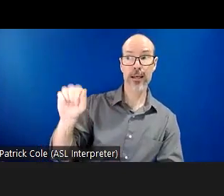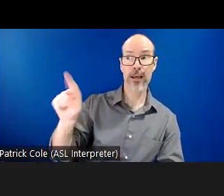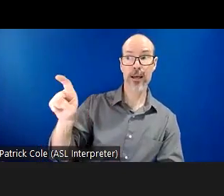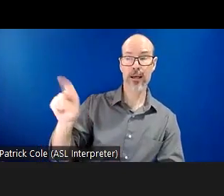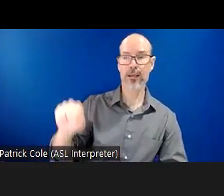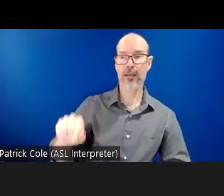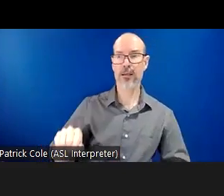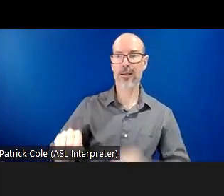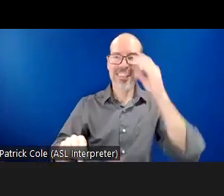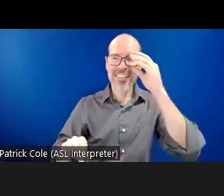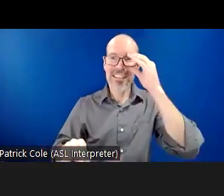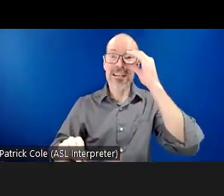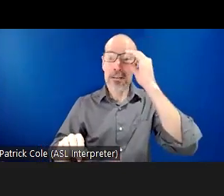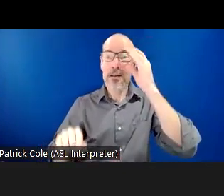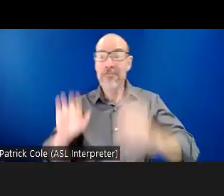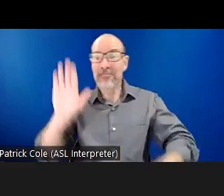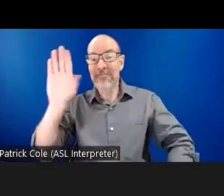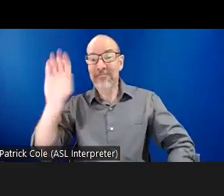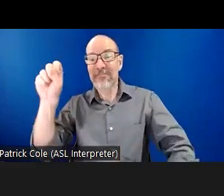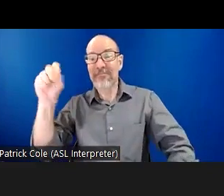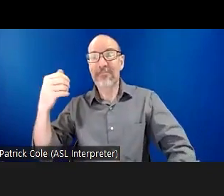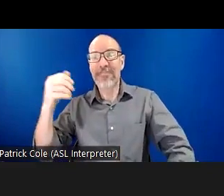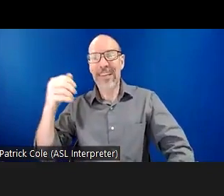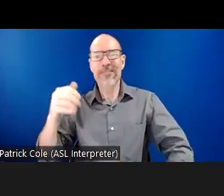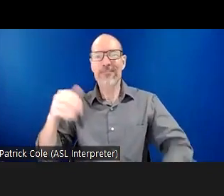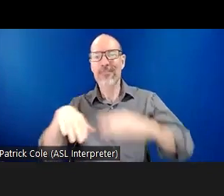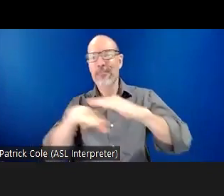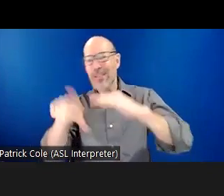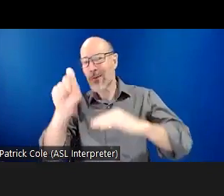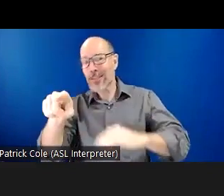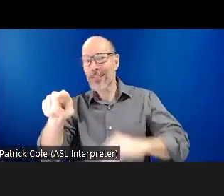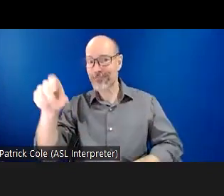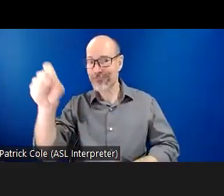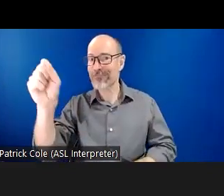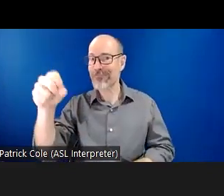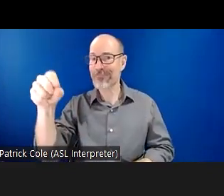Yeah. So this is a pretty basic question.